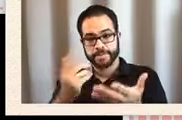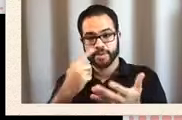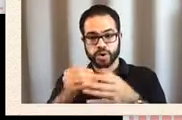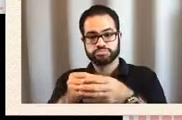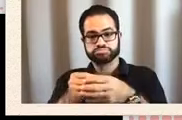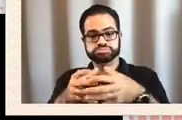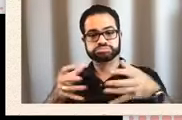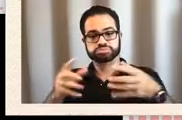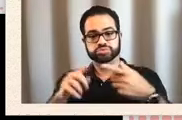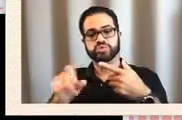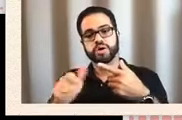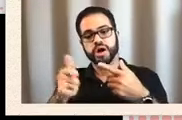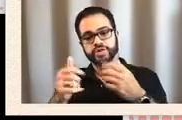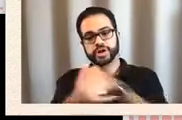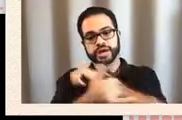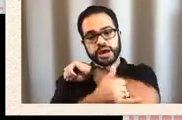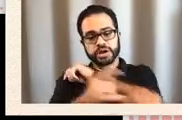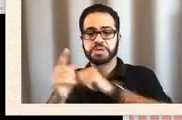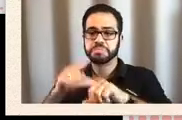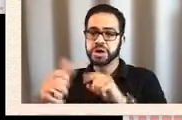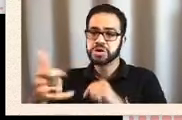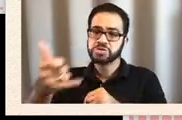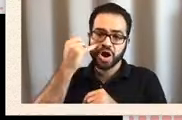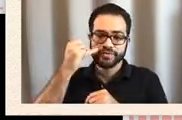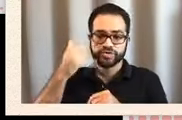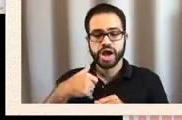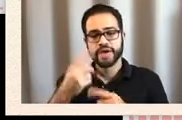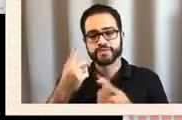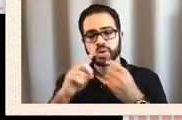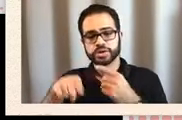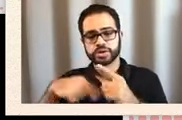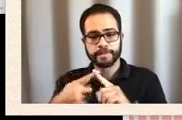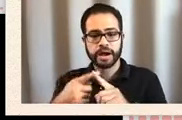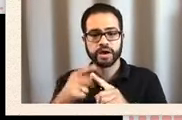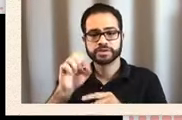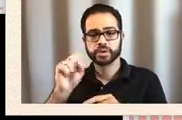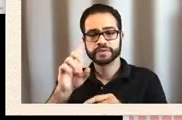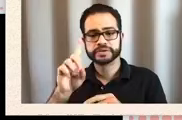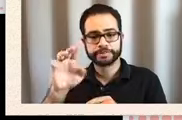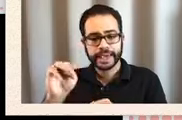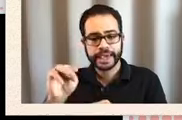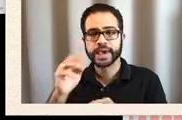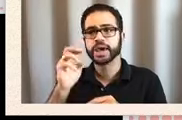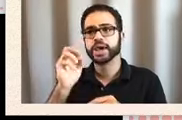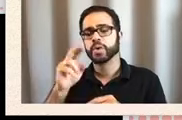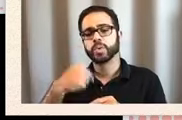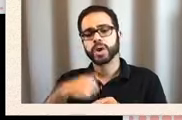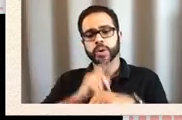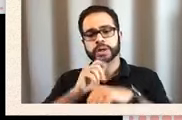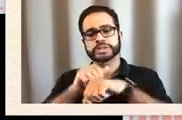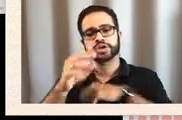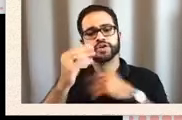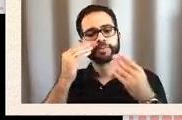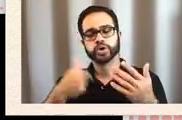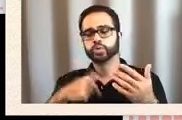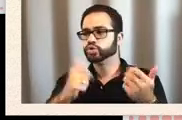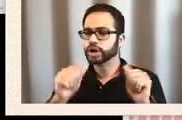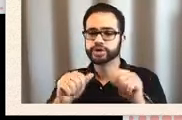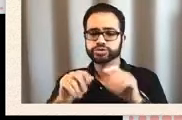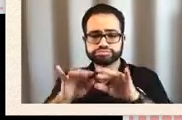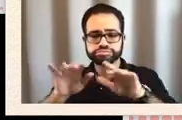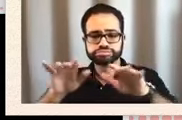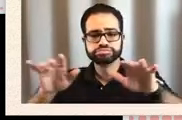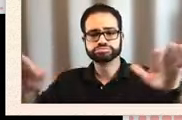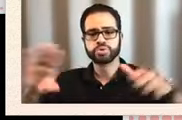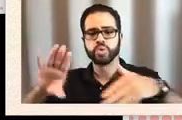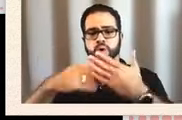free to call us anyway if you have questions about supported decision-making, and we'll send you information because we're trying to spread the word across all of Florida, even